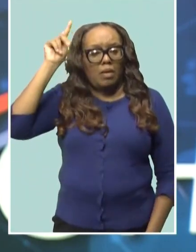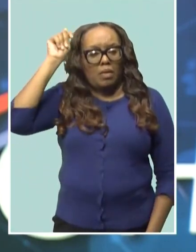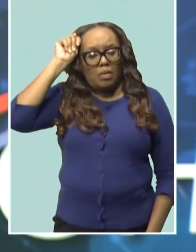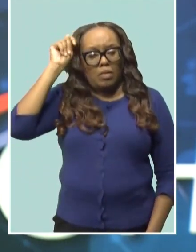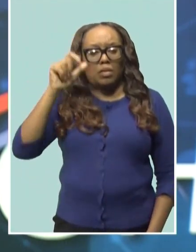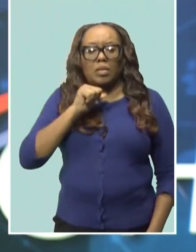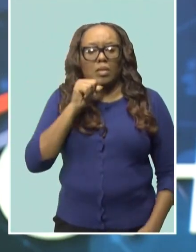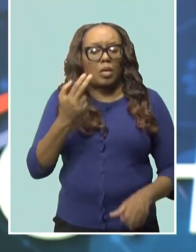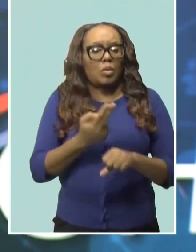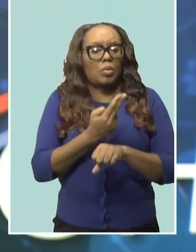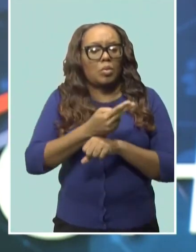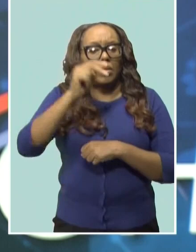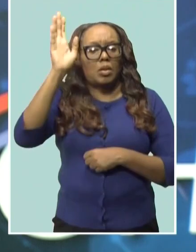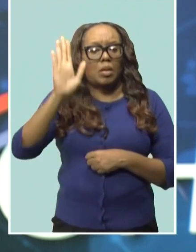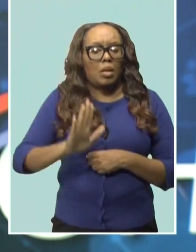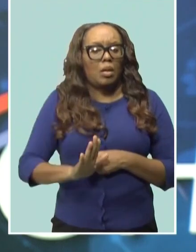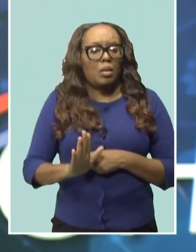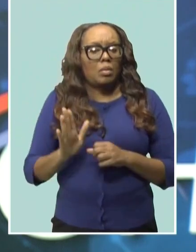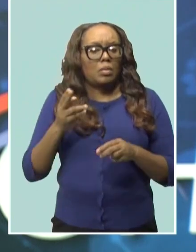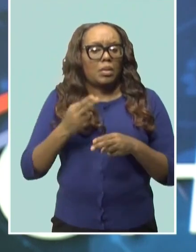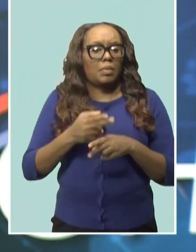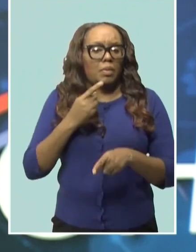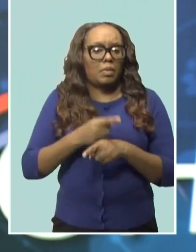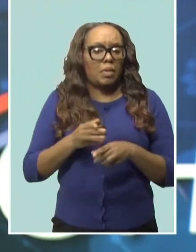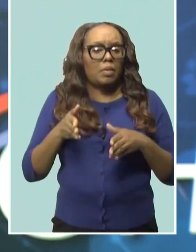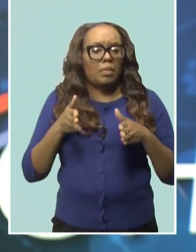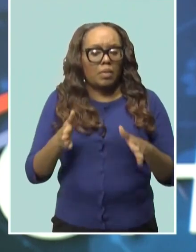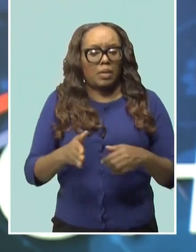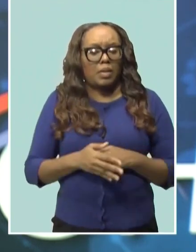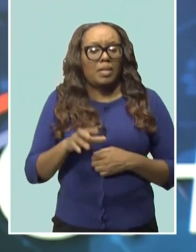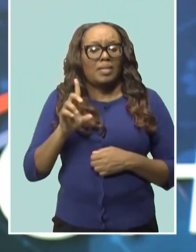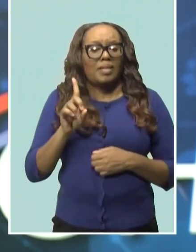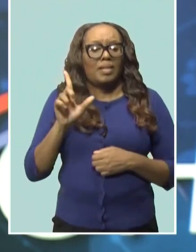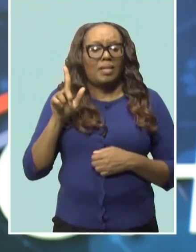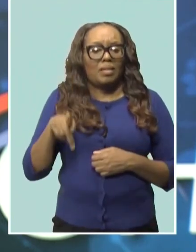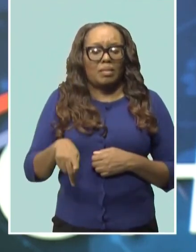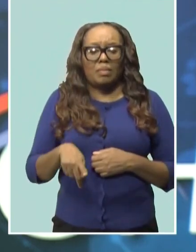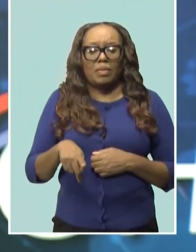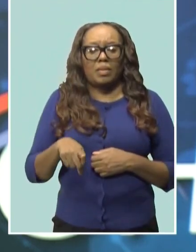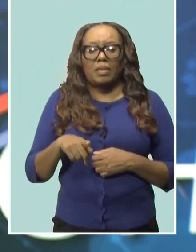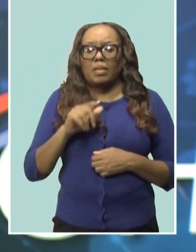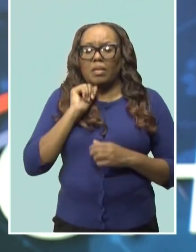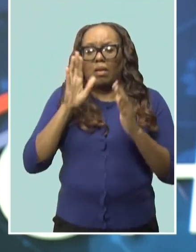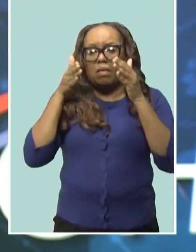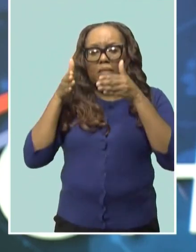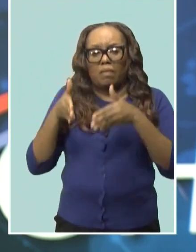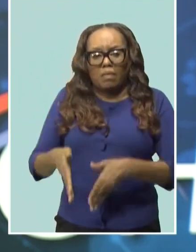also believes that the party has gone away from the vision of the Right Excellent Errol Walton Barrow.